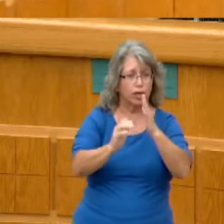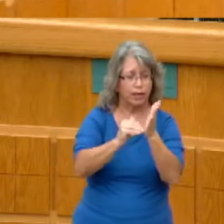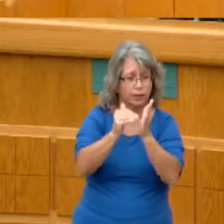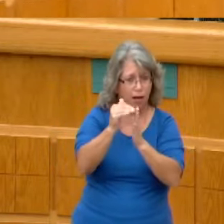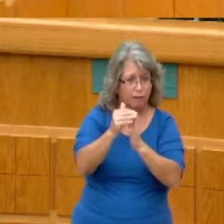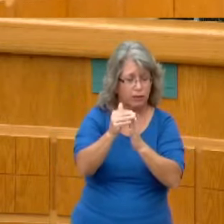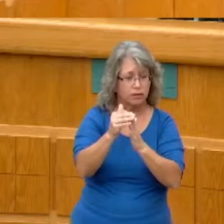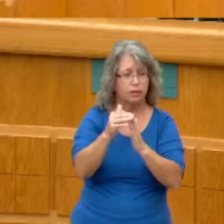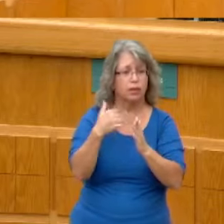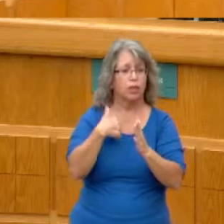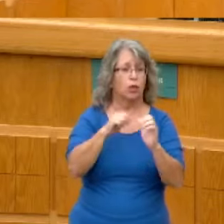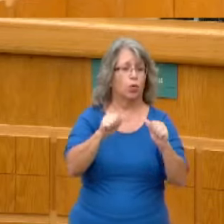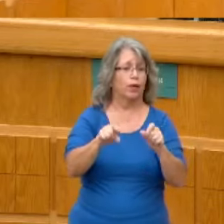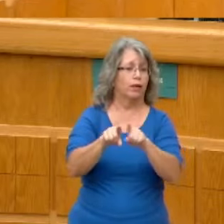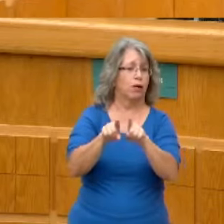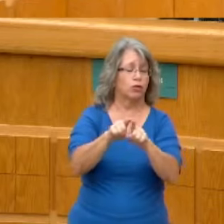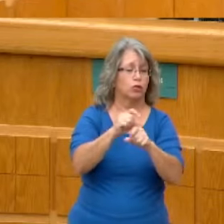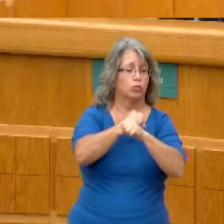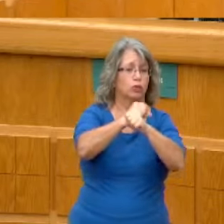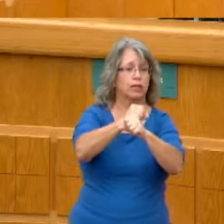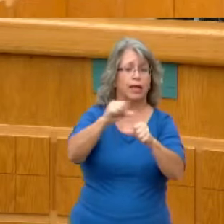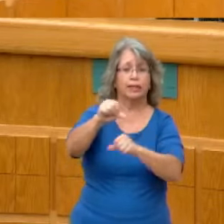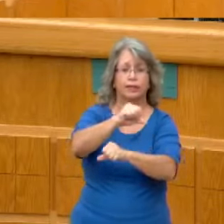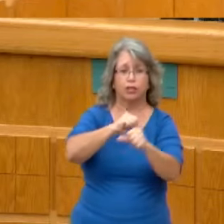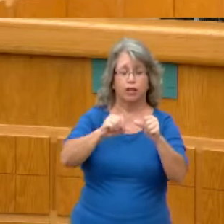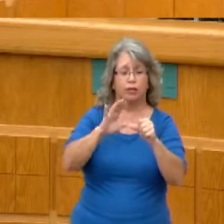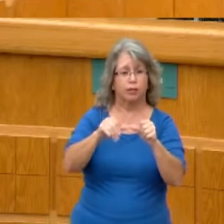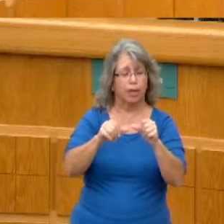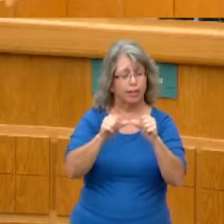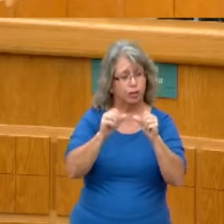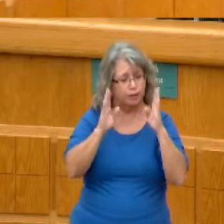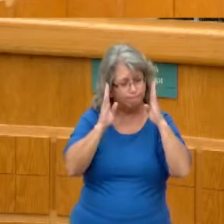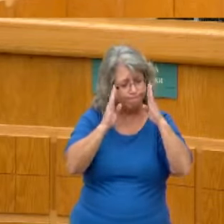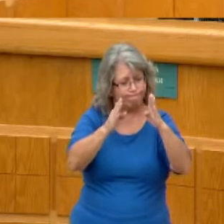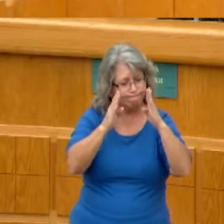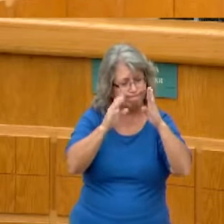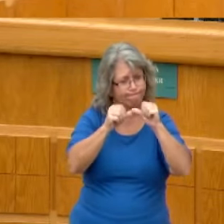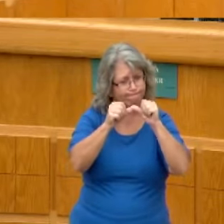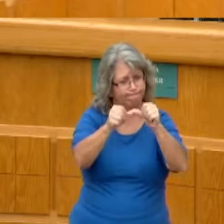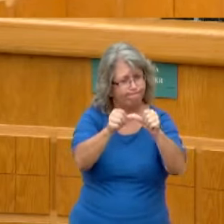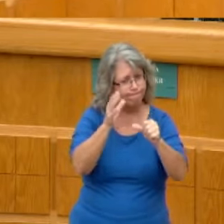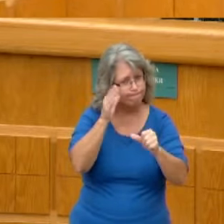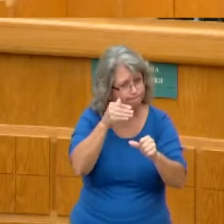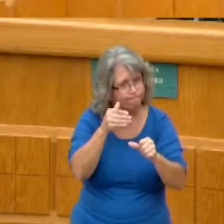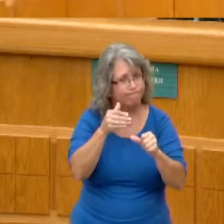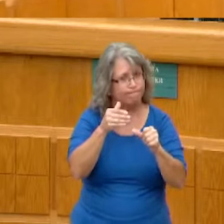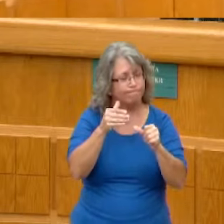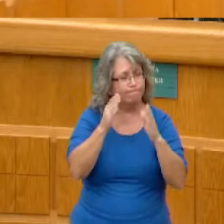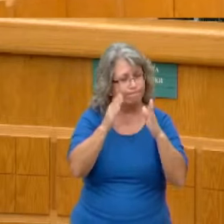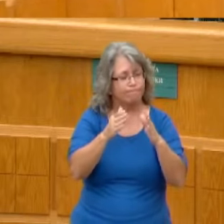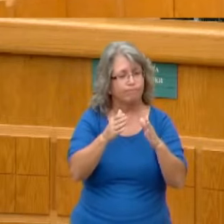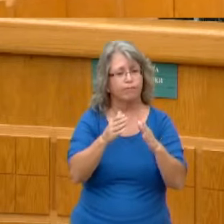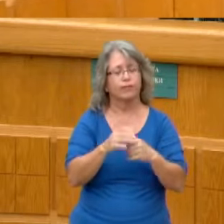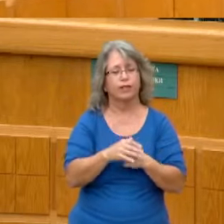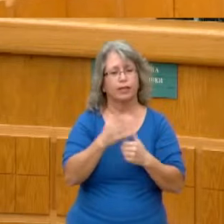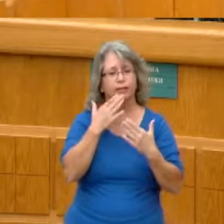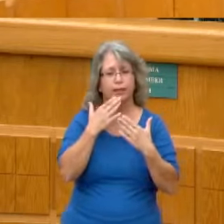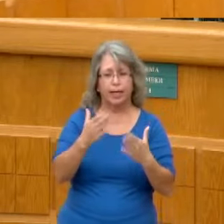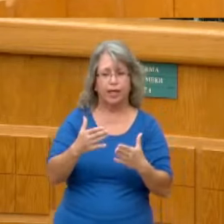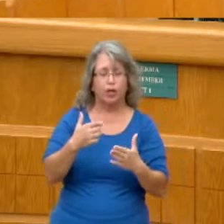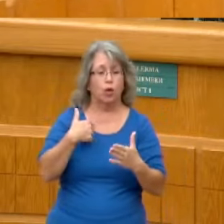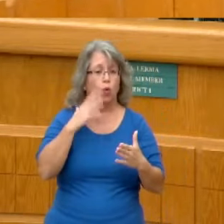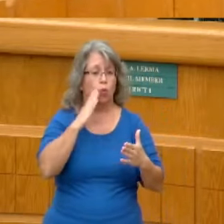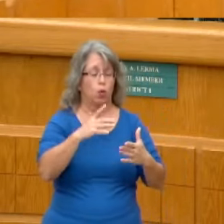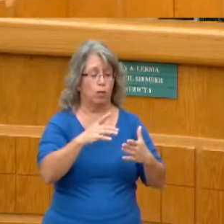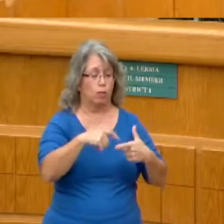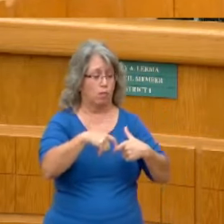remaining vigilant and continuing to. So thank you very much. And now we'll pause for a brief Spanish translation, and then we'll have